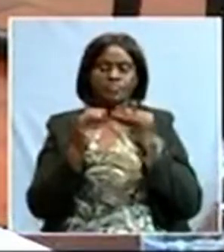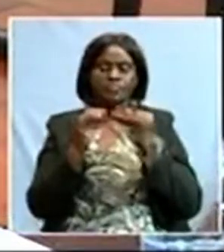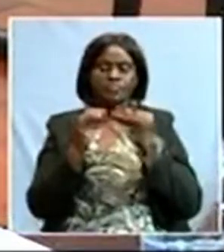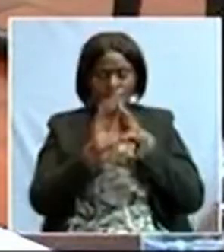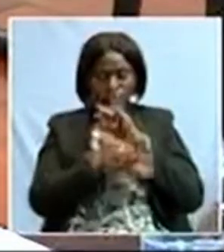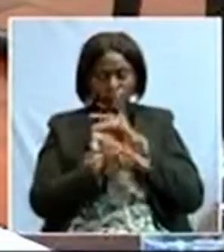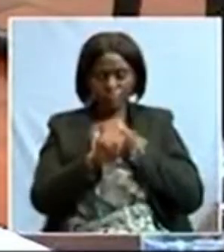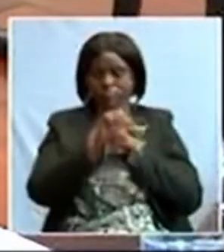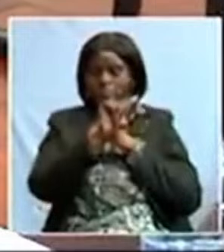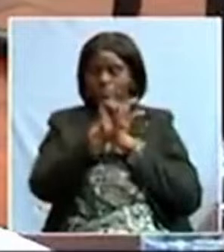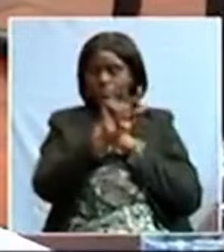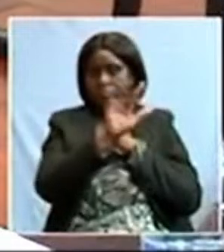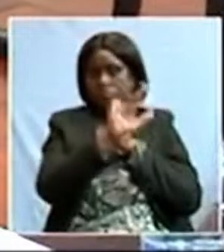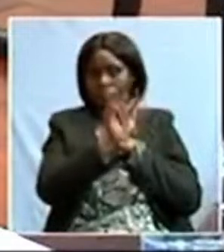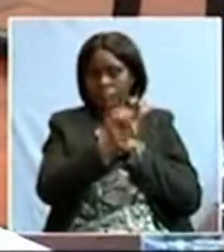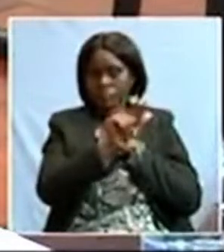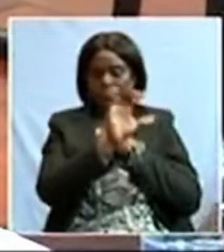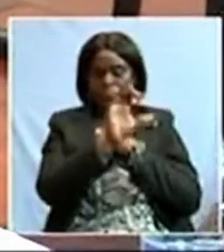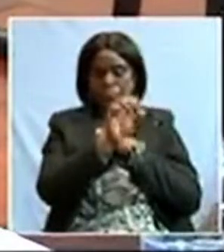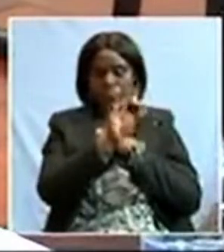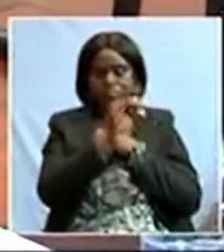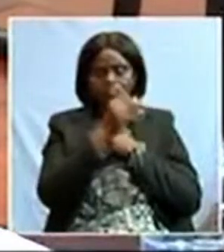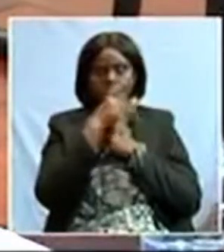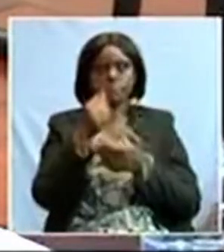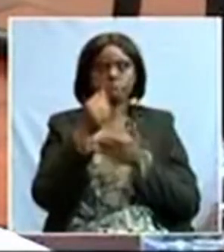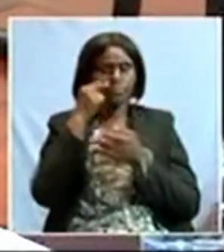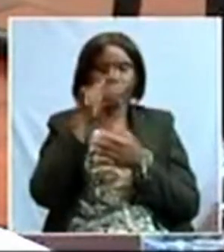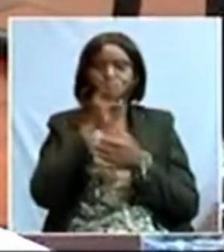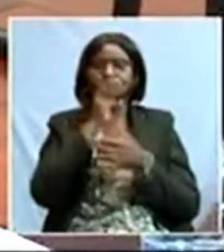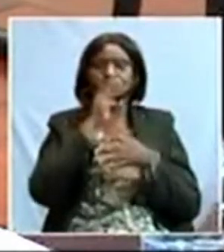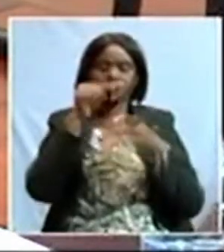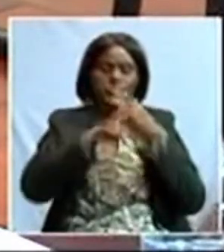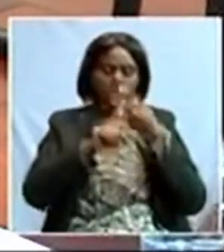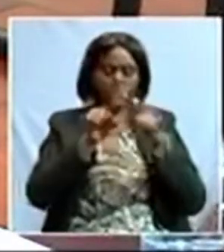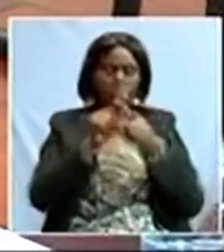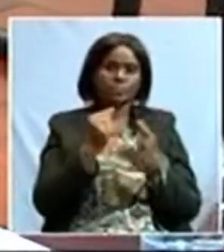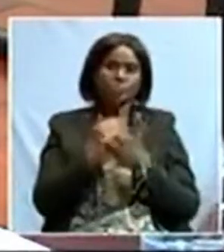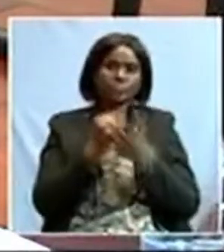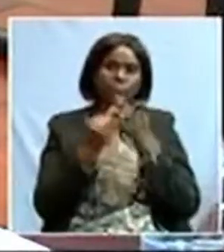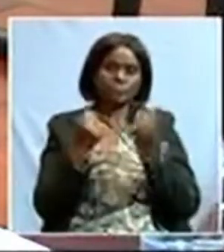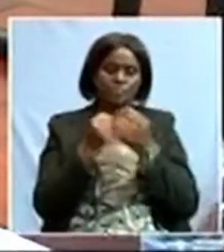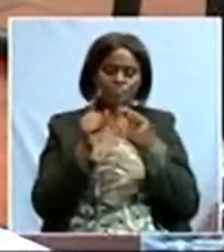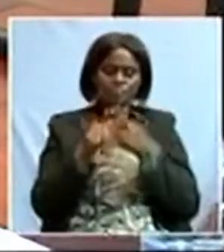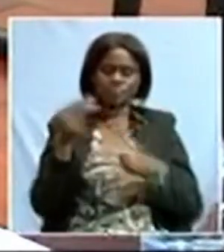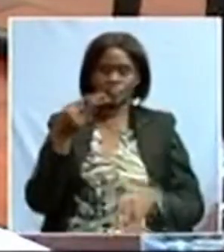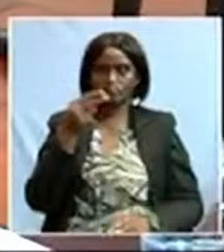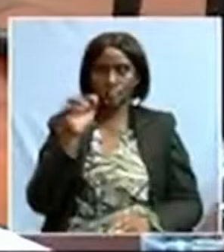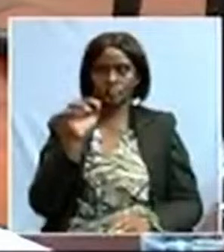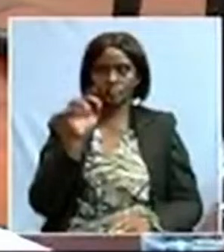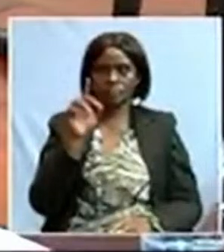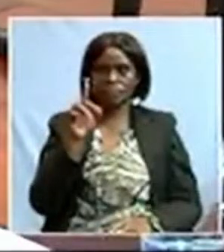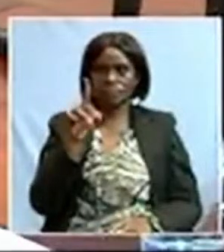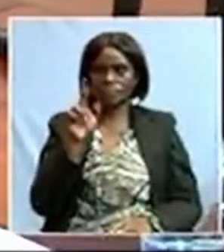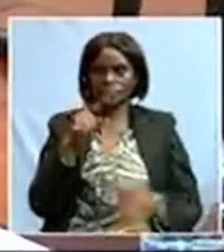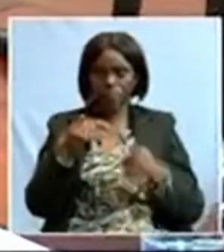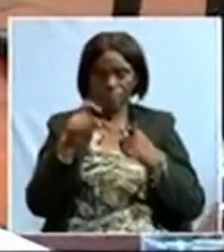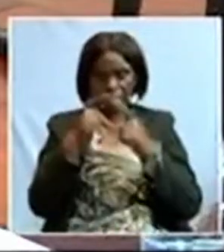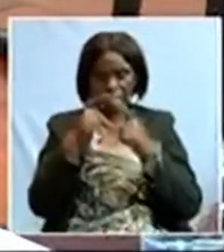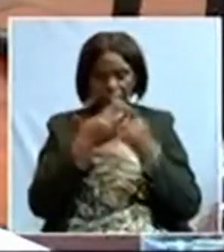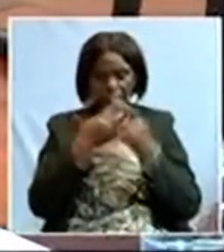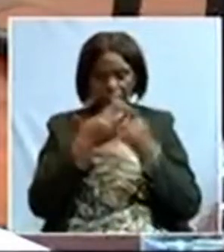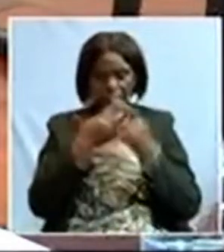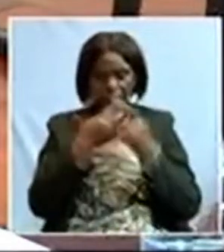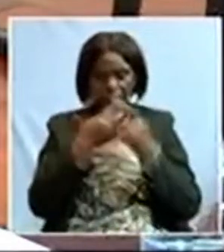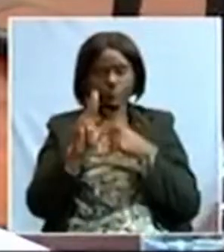the 2025 CDF has budgeted for boreholes as a backup measure to hydrant challenges. Failure to